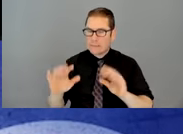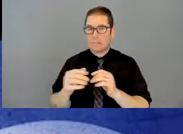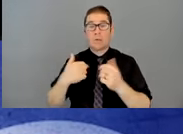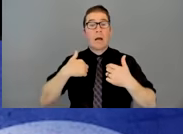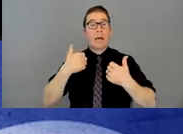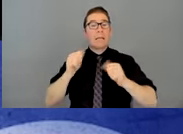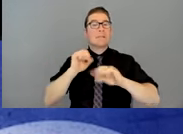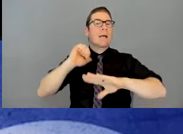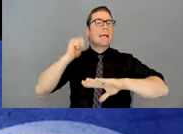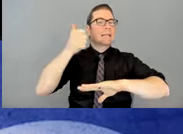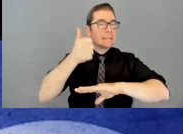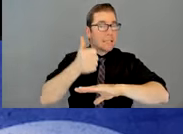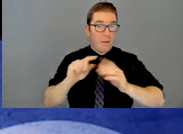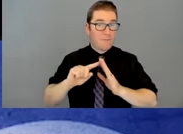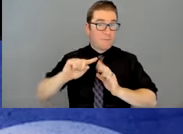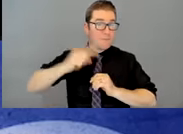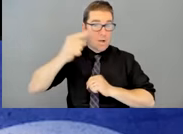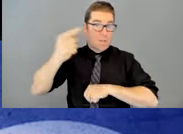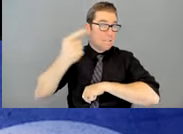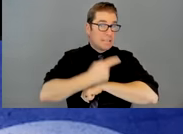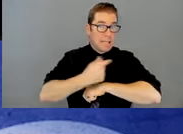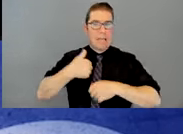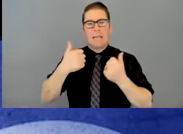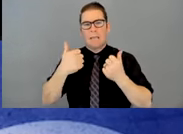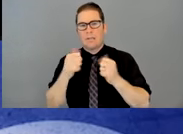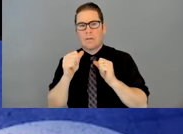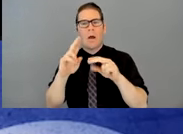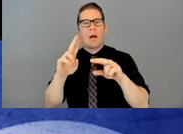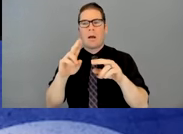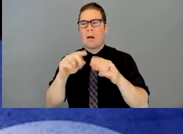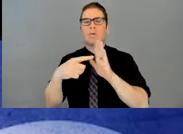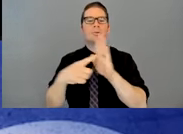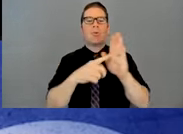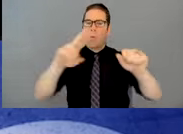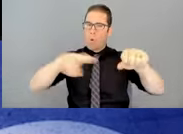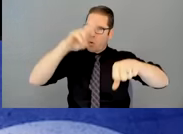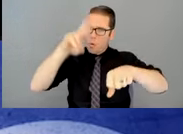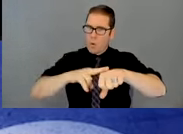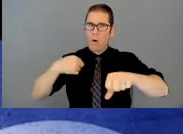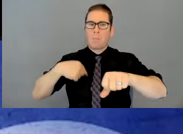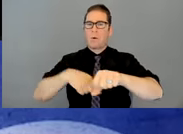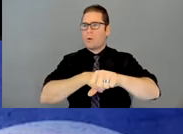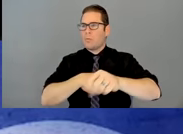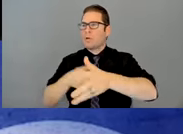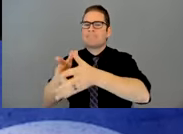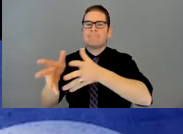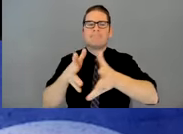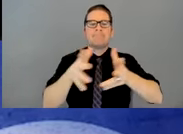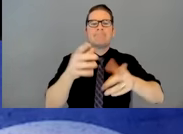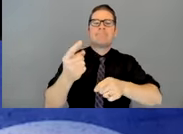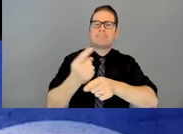class to help all of us engage in respectful discord. So I'll give you an